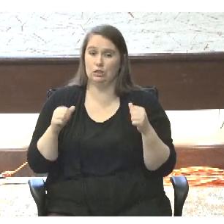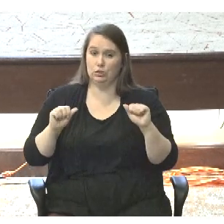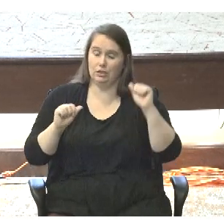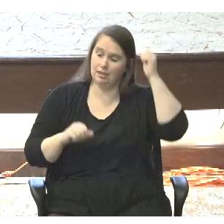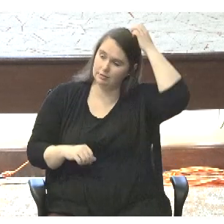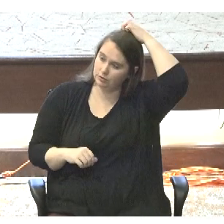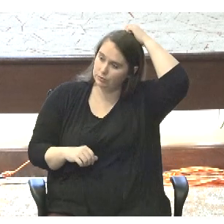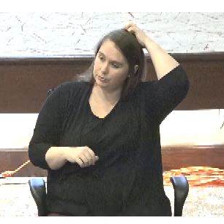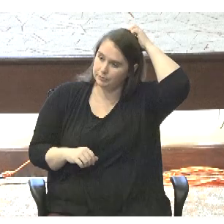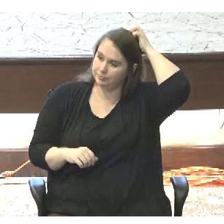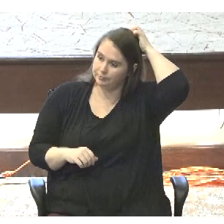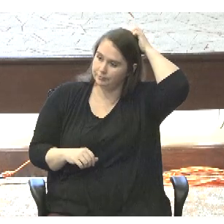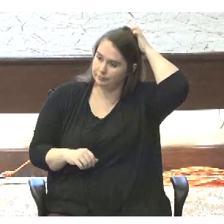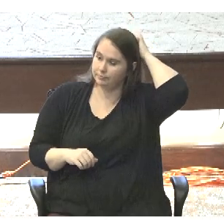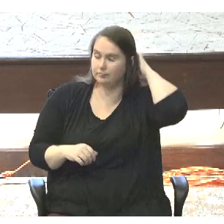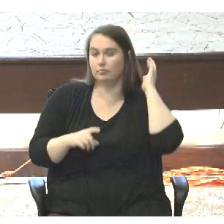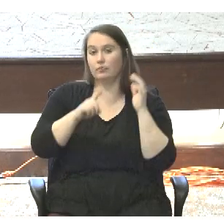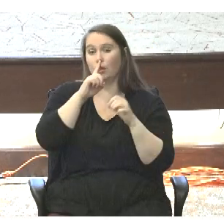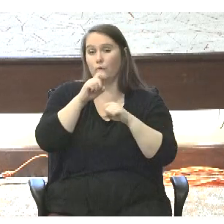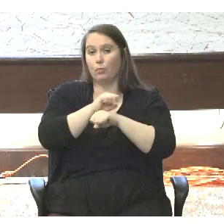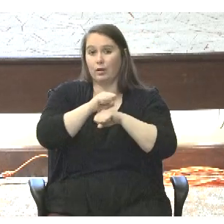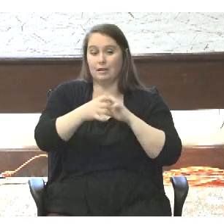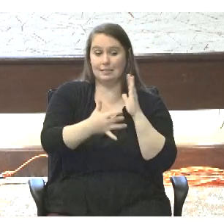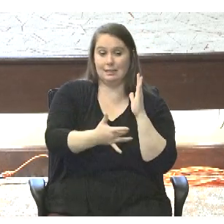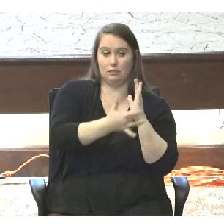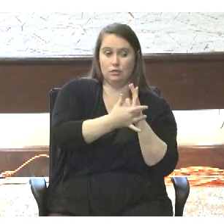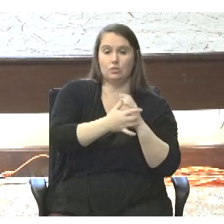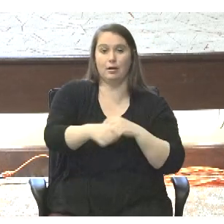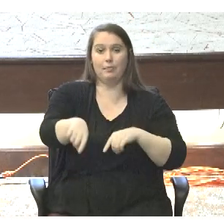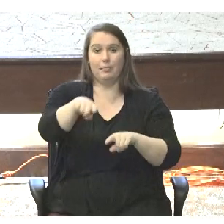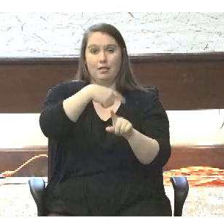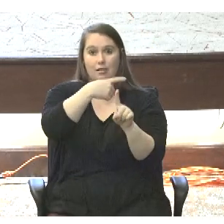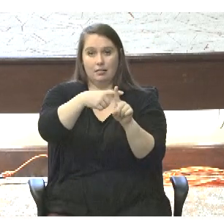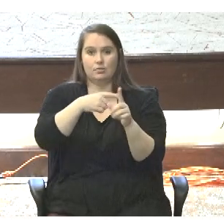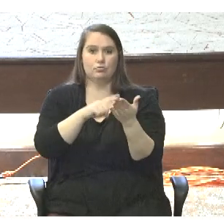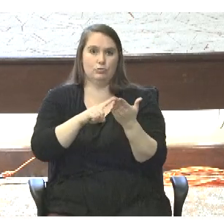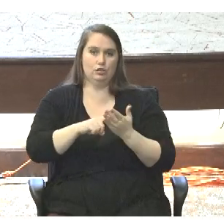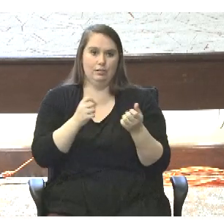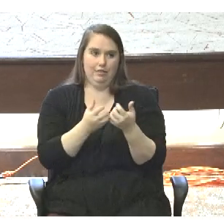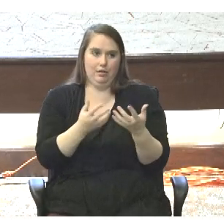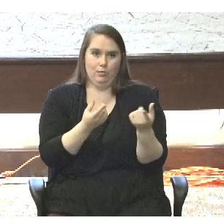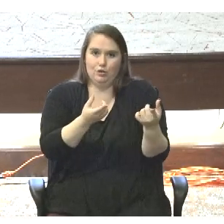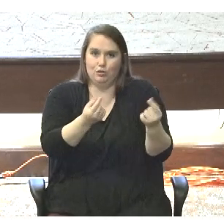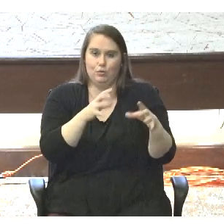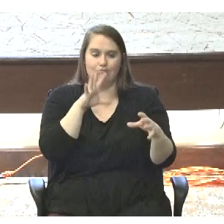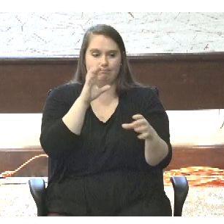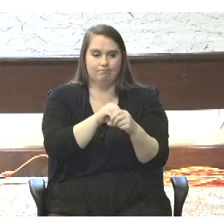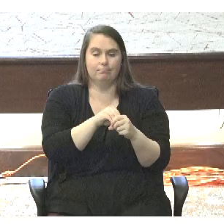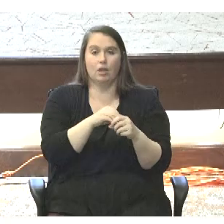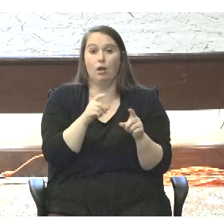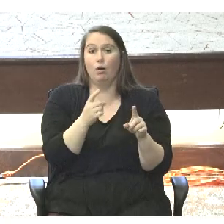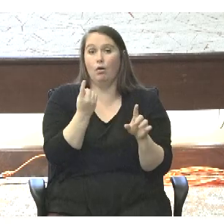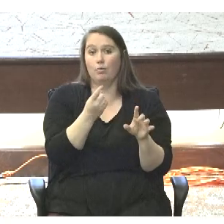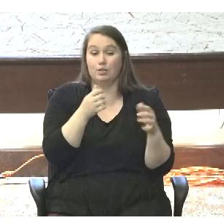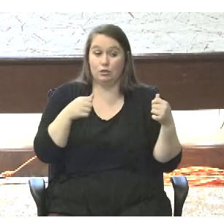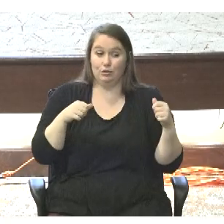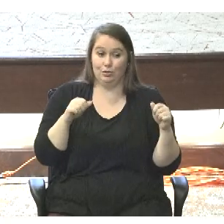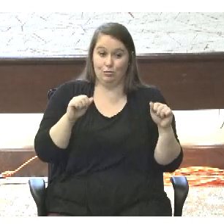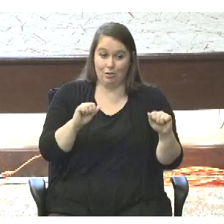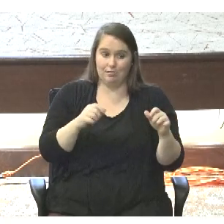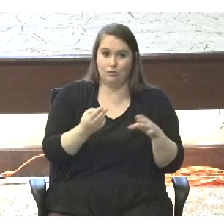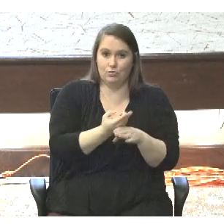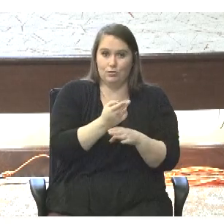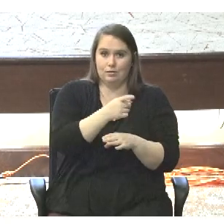real technology and strategy plus research in everything that we do. So always trying to use those pillars to build